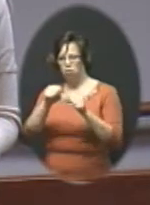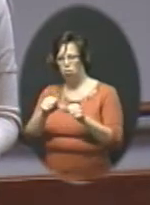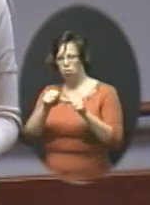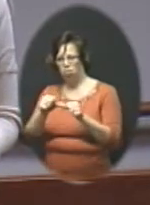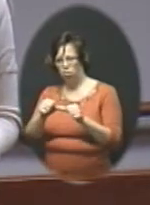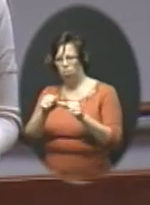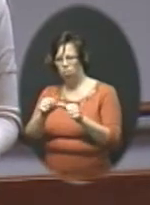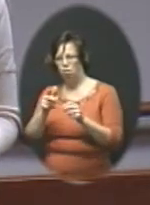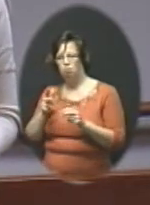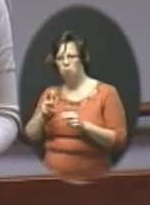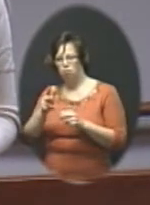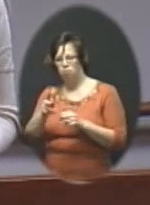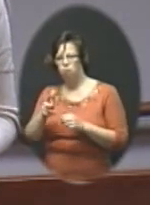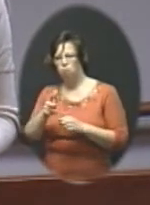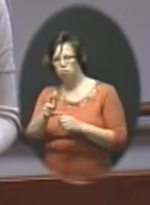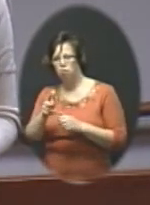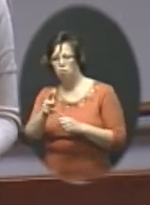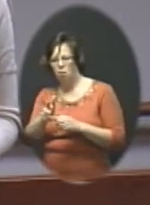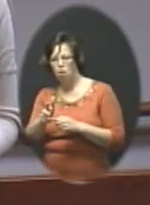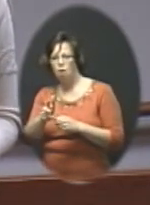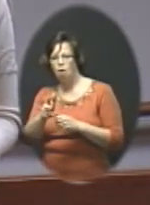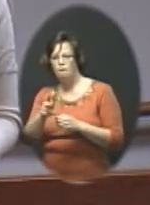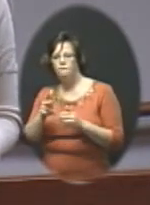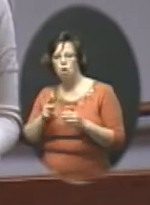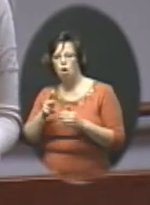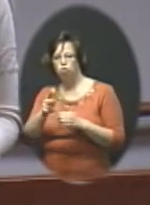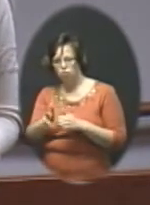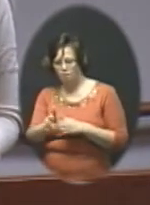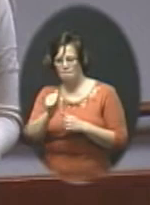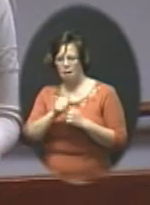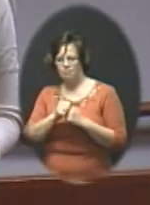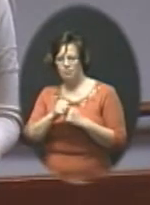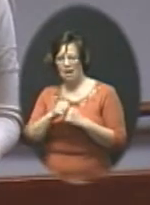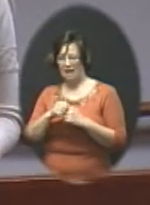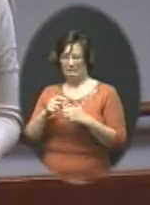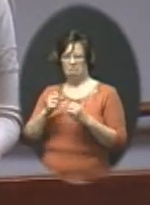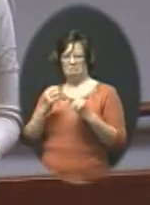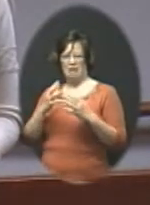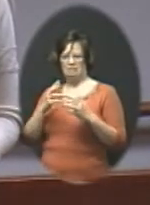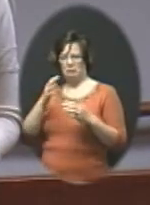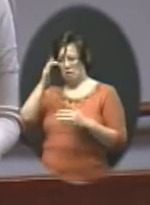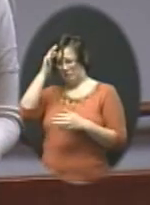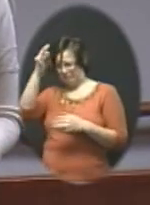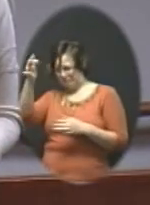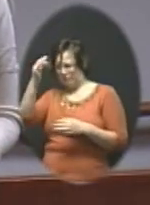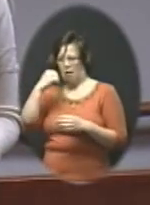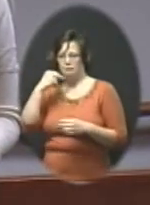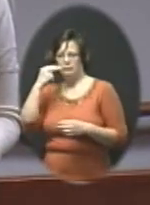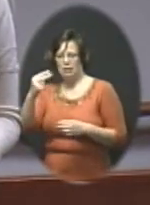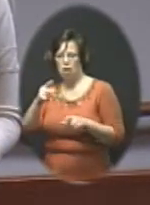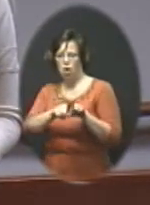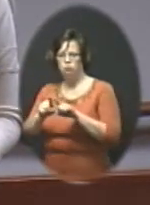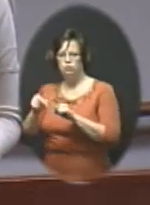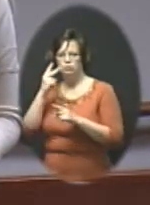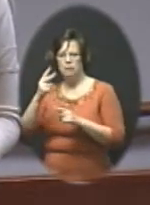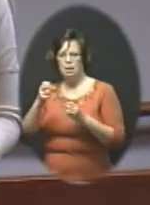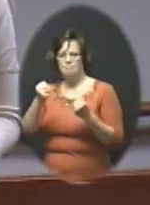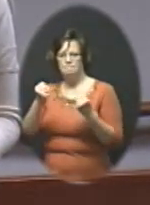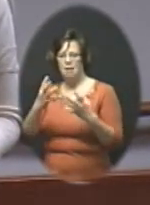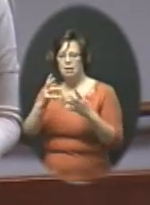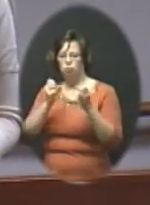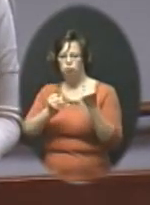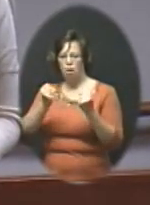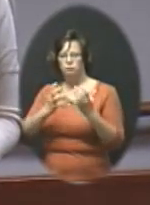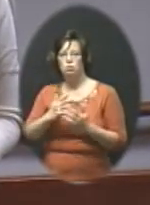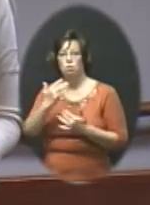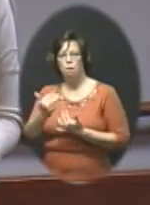traffic, of cars driving by. I cringe at many of the close calls I've seen and also see many drivers who wait and wait